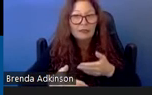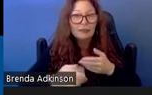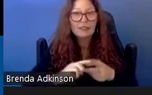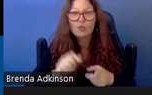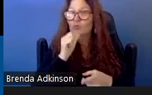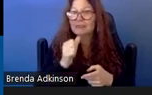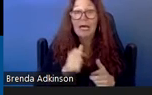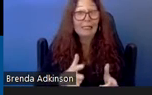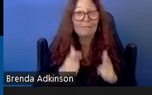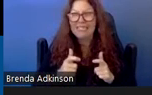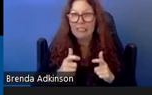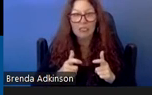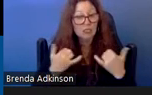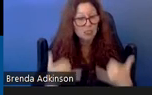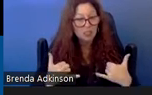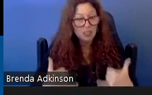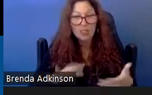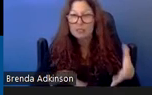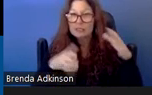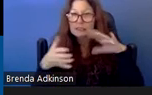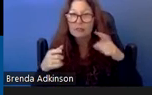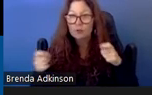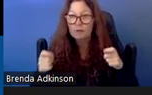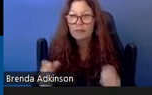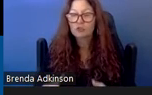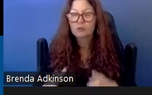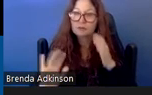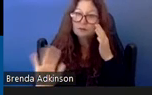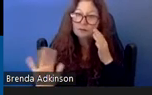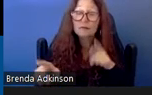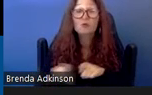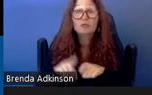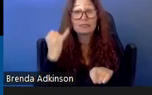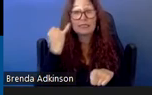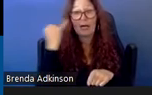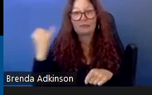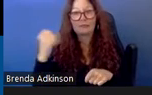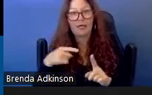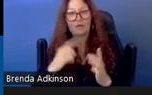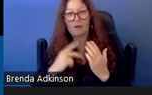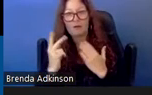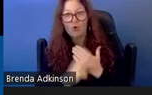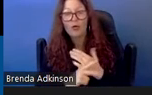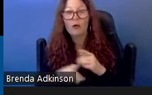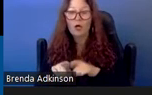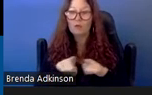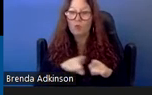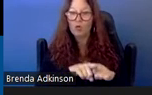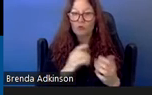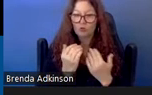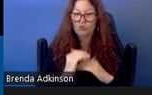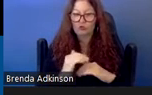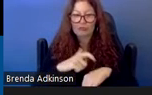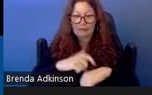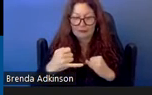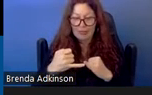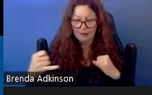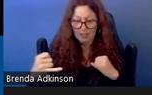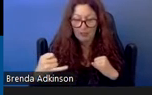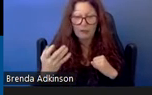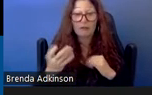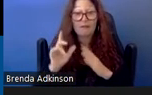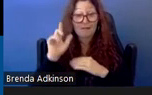was the same idea with the foundational program, but we also restricted the timeline. We found out after that